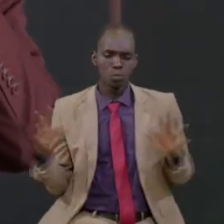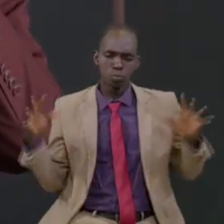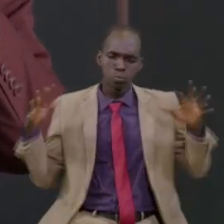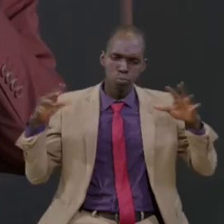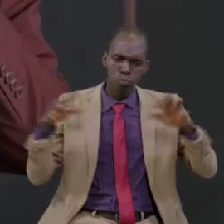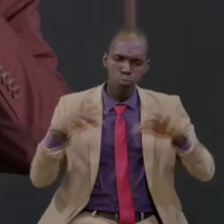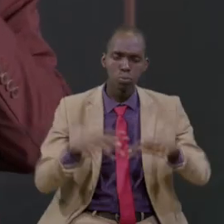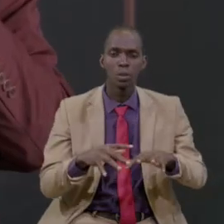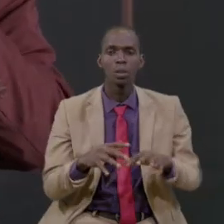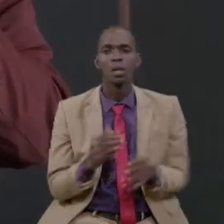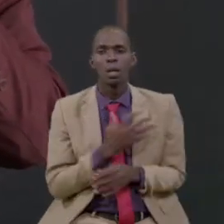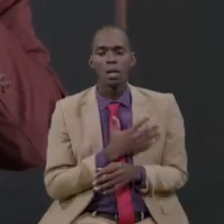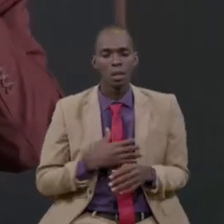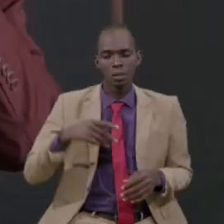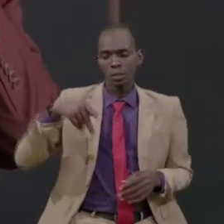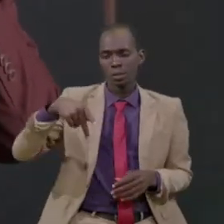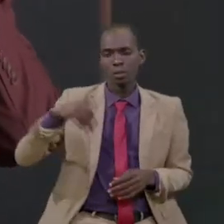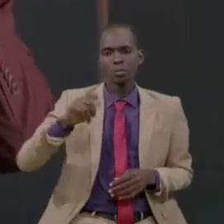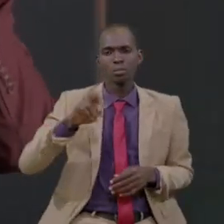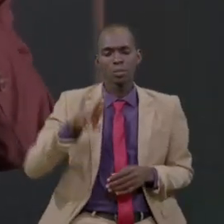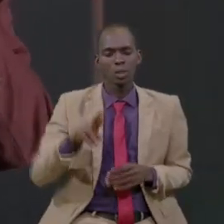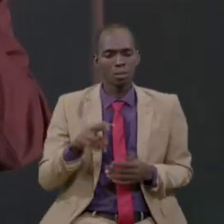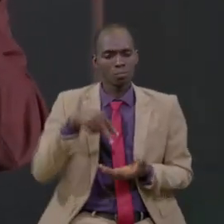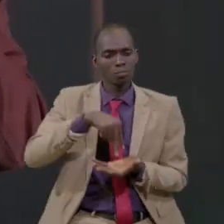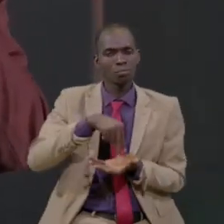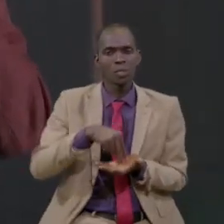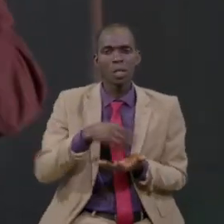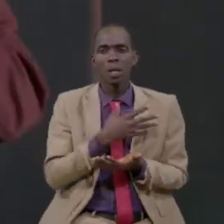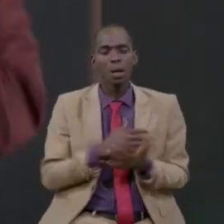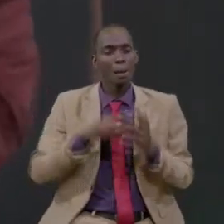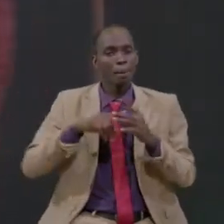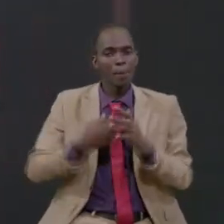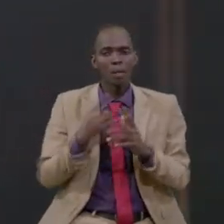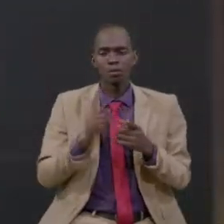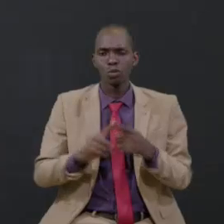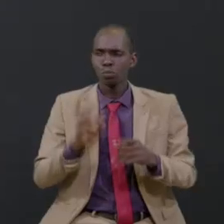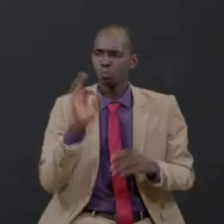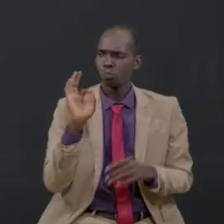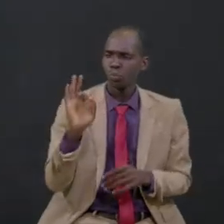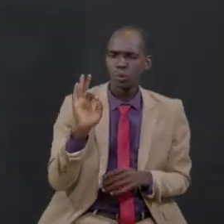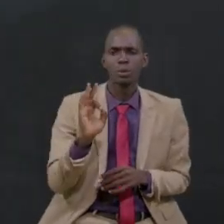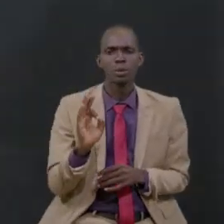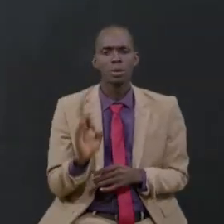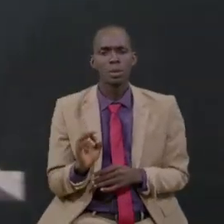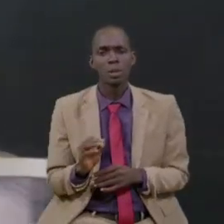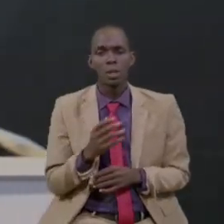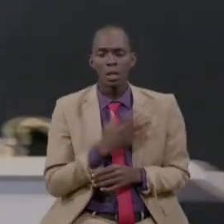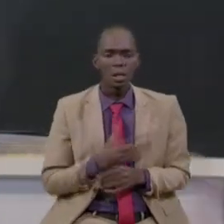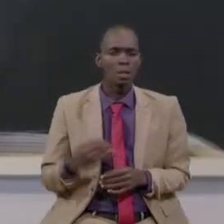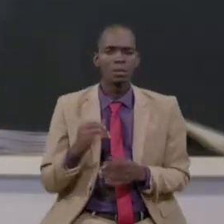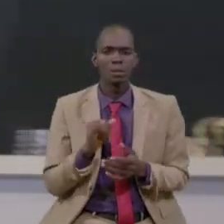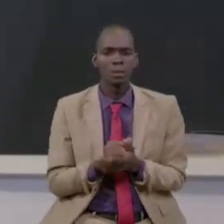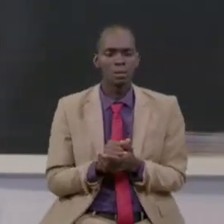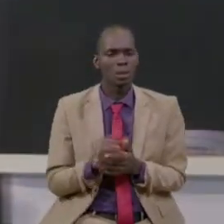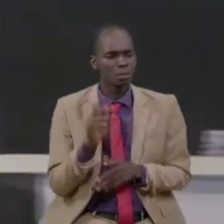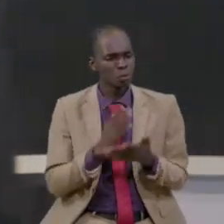Peter rose up and began to talk to them. If you think these people are drunk, number one,